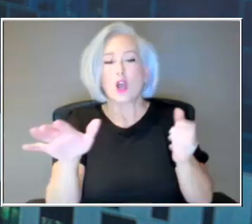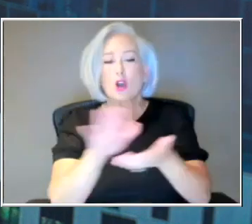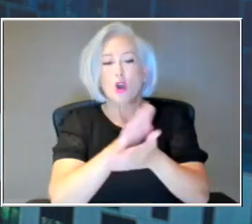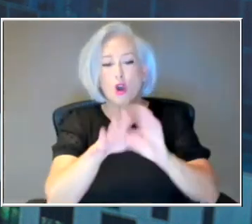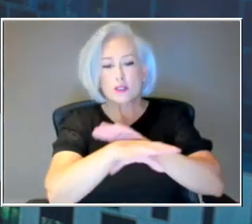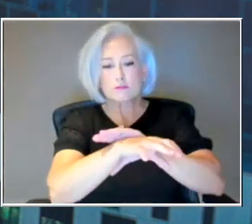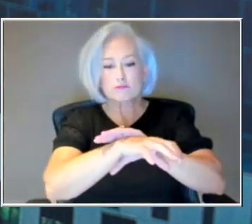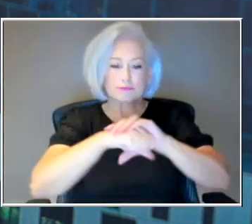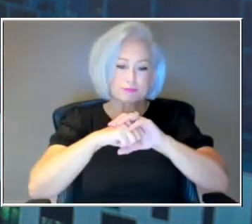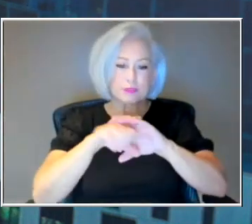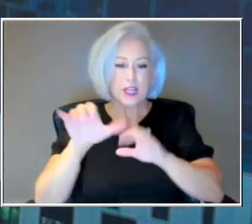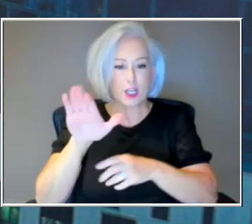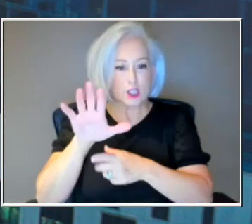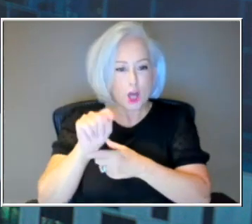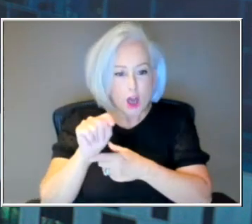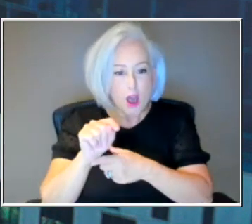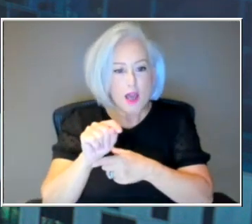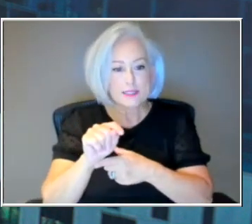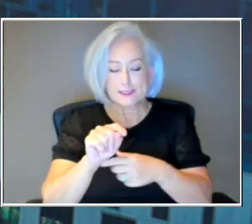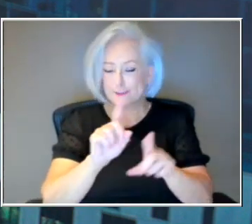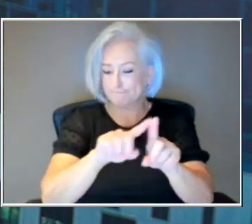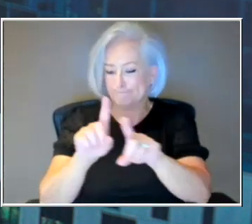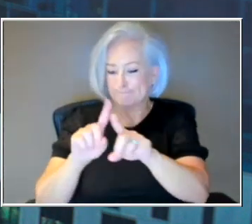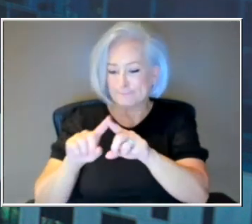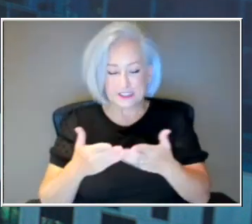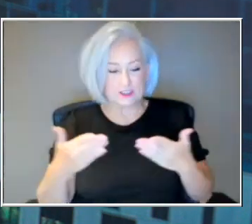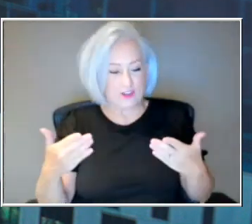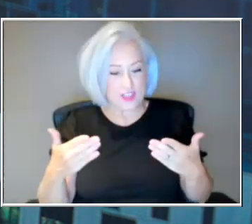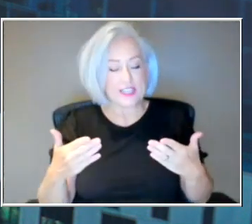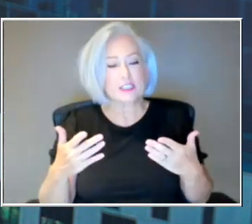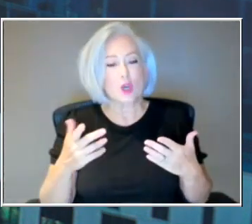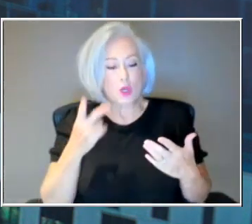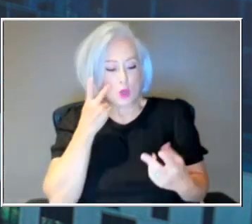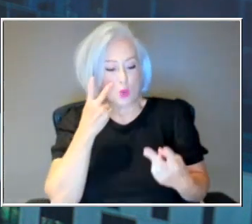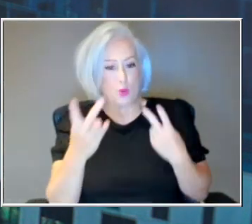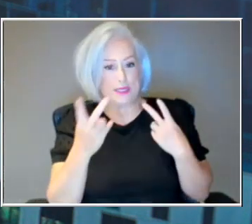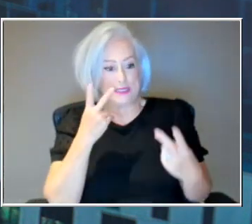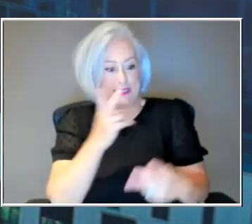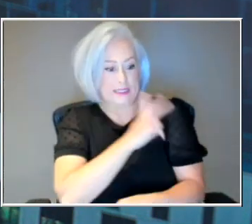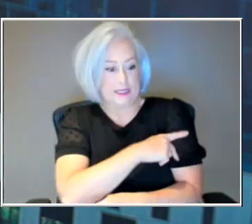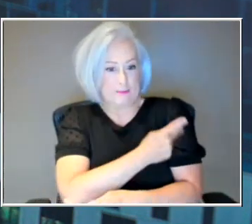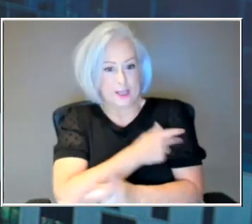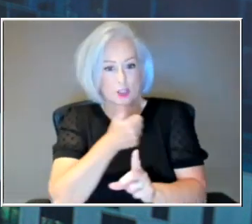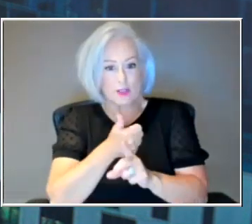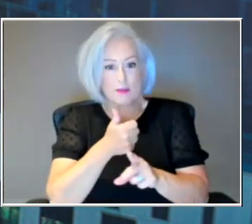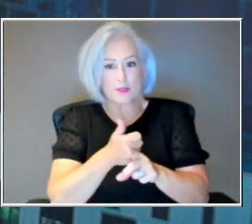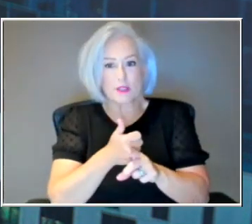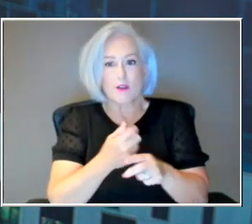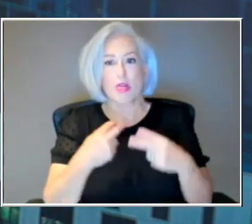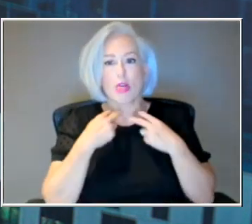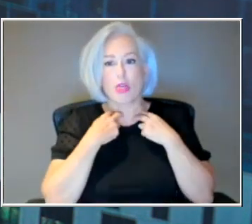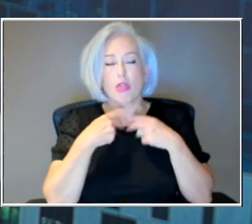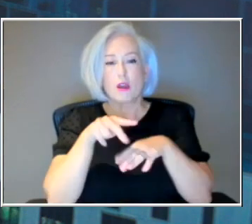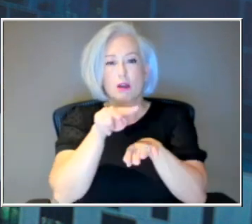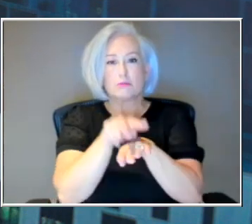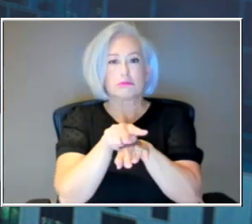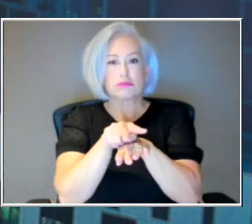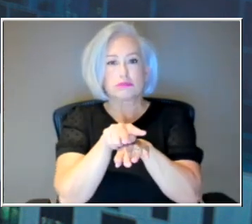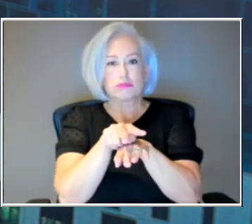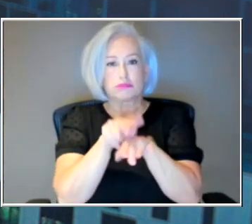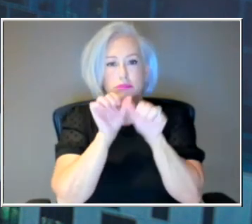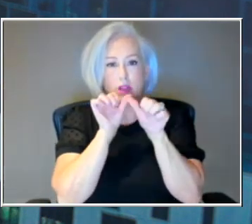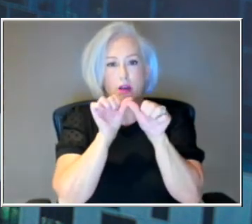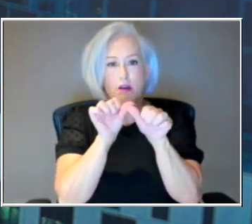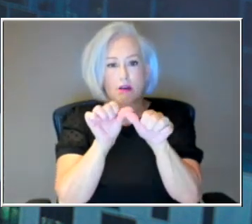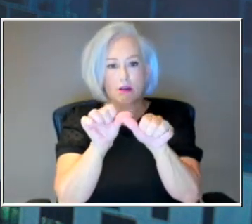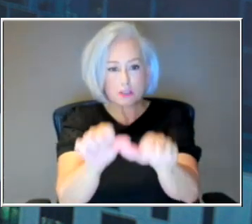circumstances. So we also see patients that are really immobilized for a prolonged period of time. That too can lead to